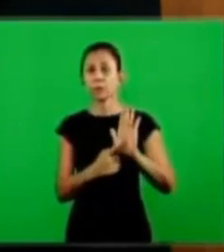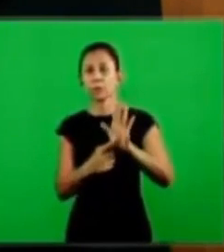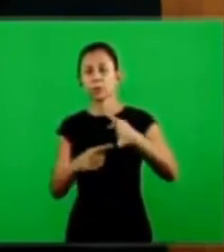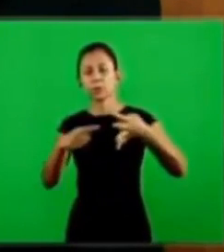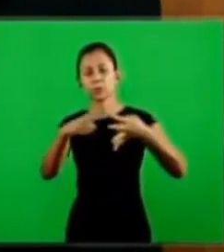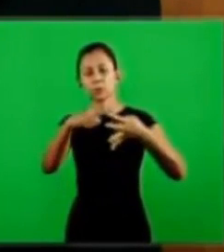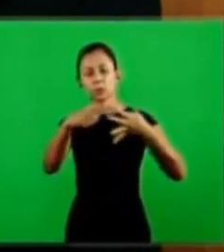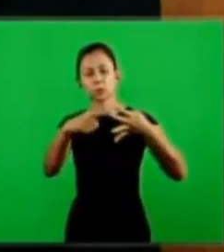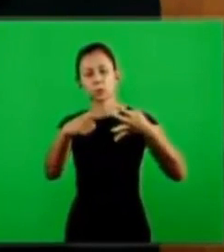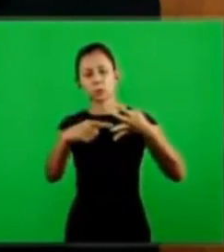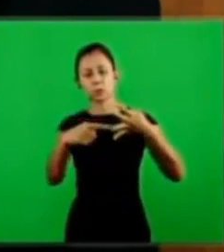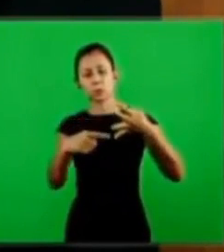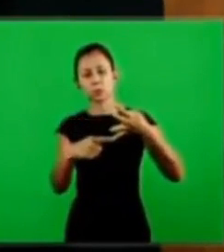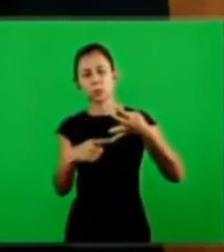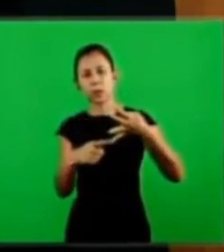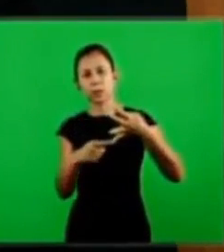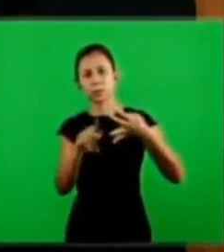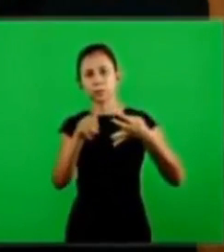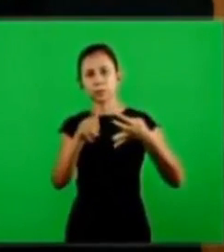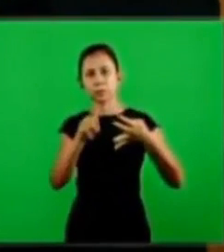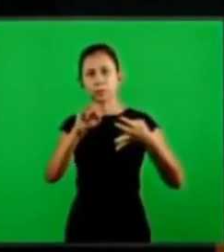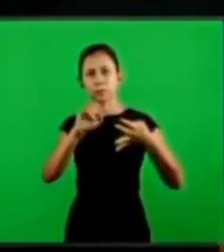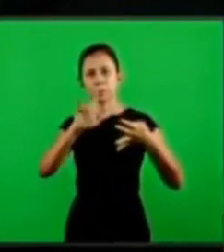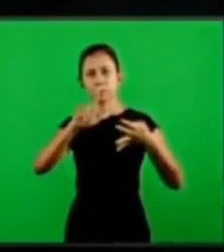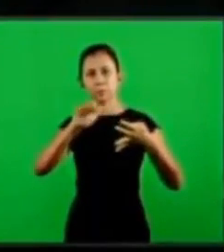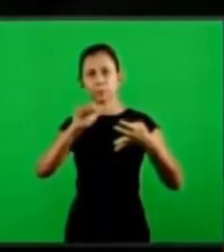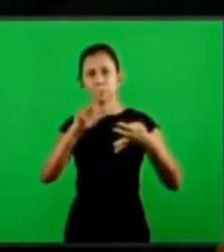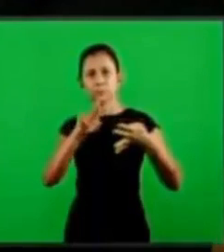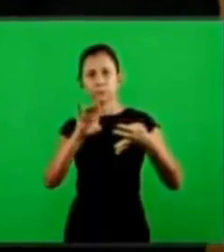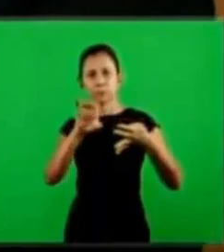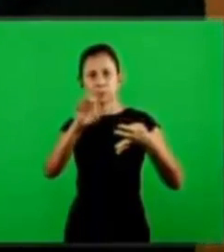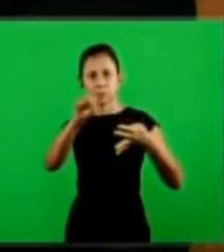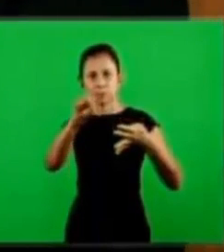or the pillars in the life of the church